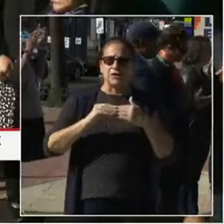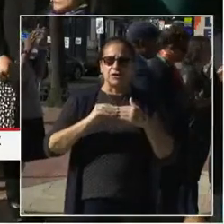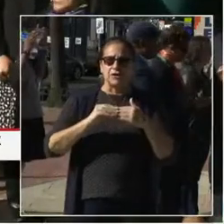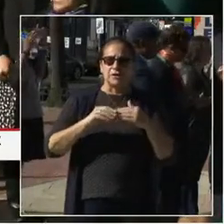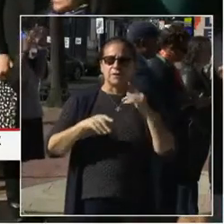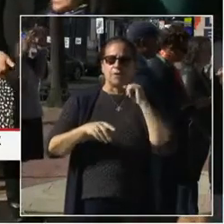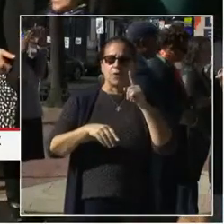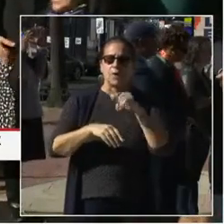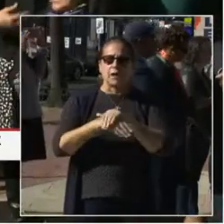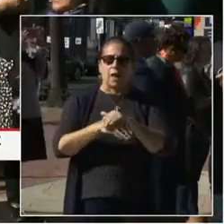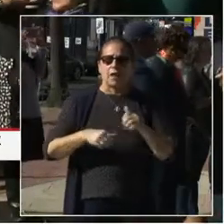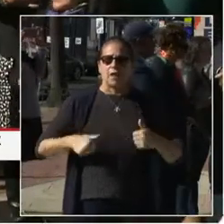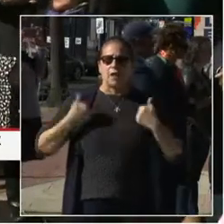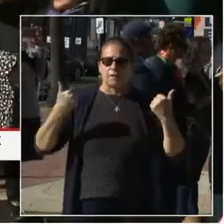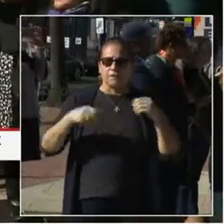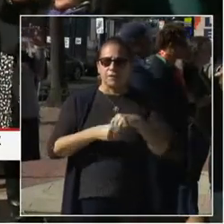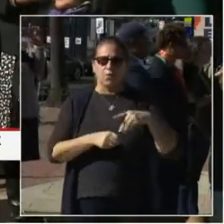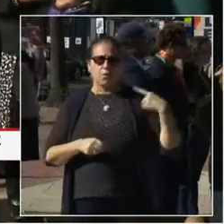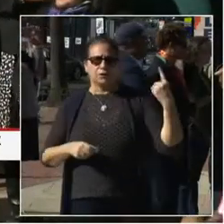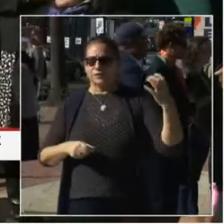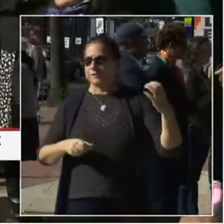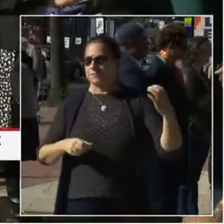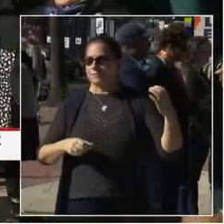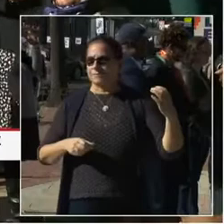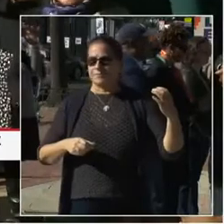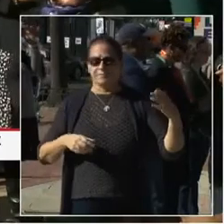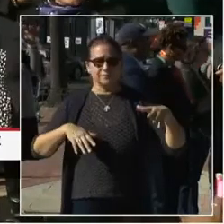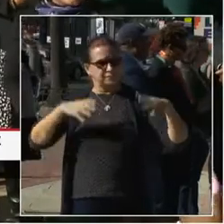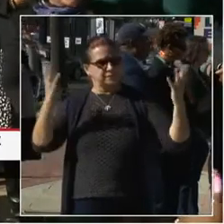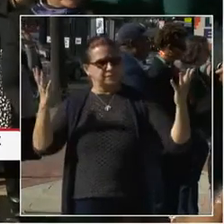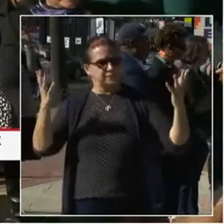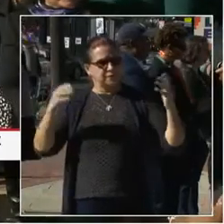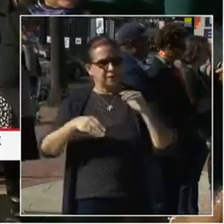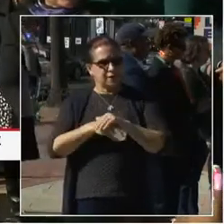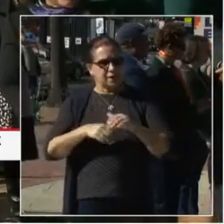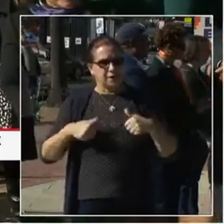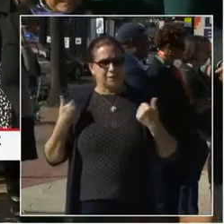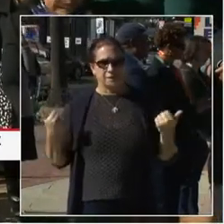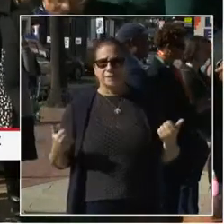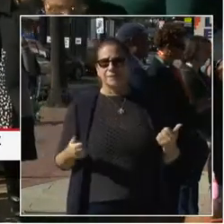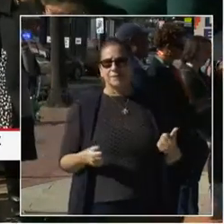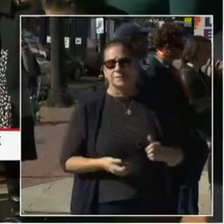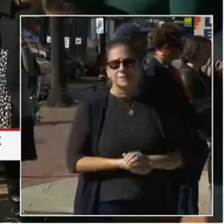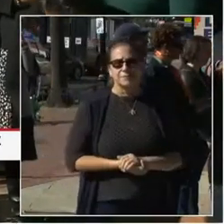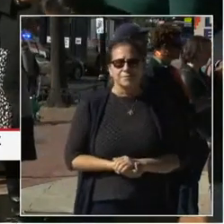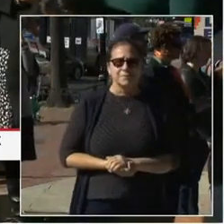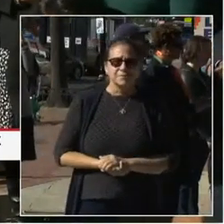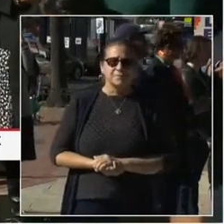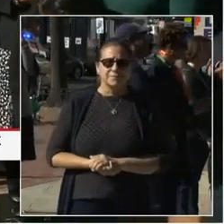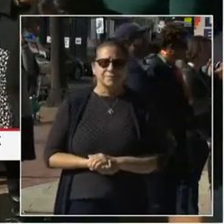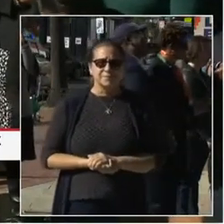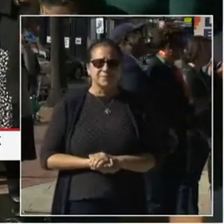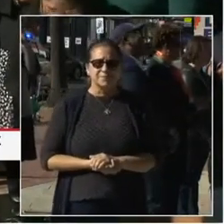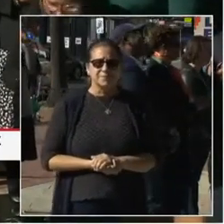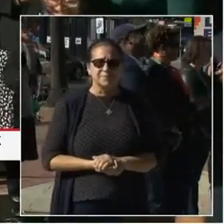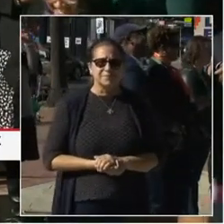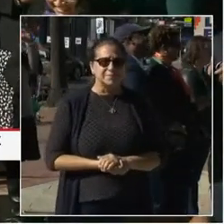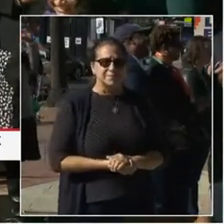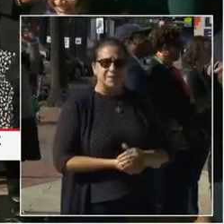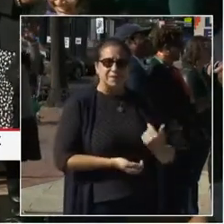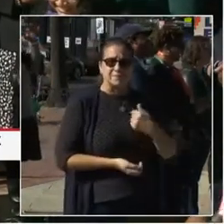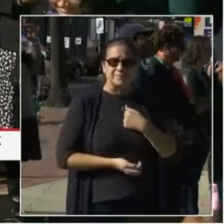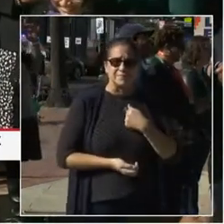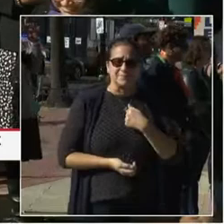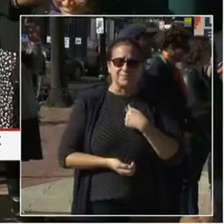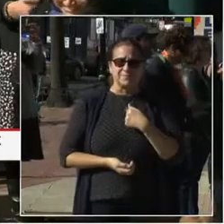the Office of Nightlife and Culture the Nightmare's office. But I'm the nightmare.